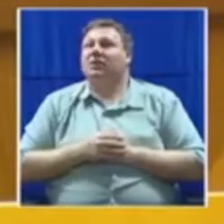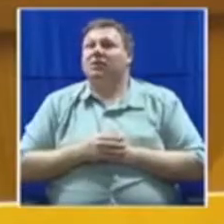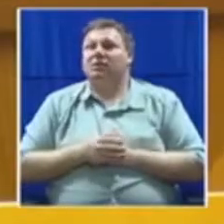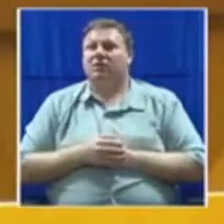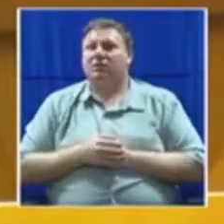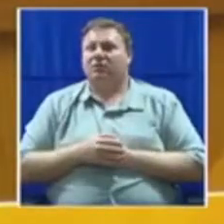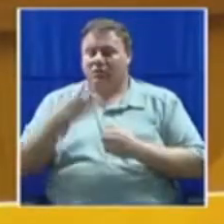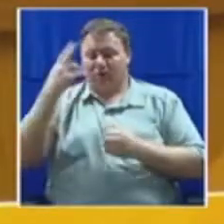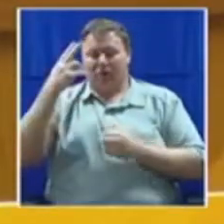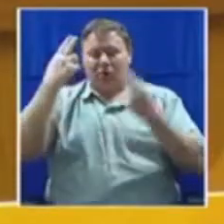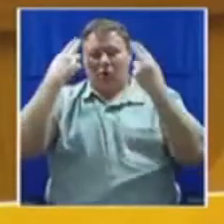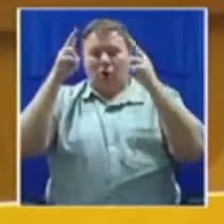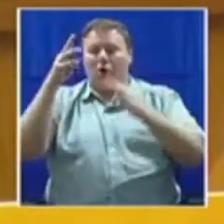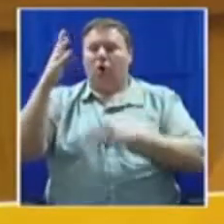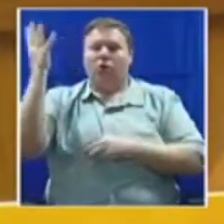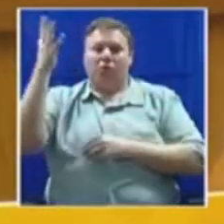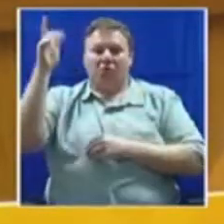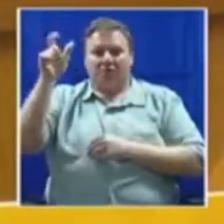Honorable Speaker.